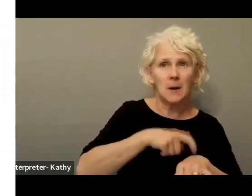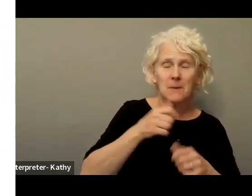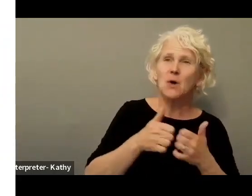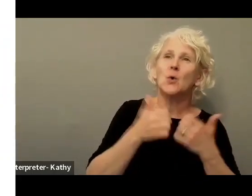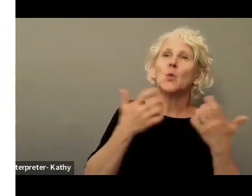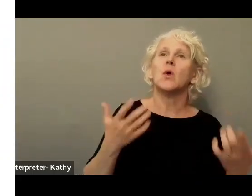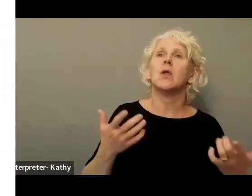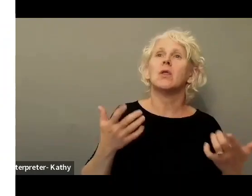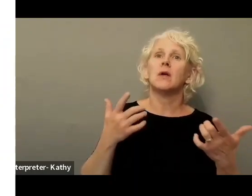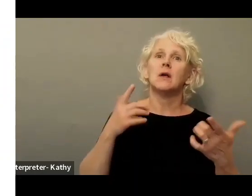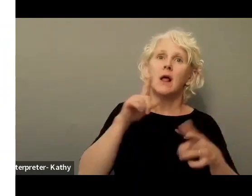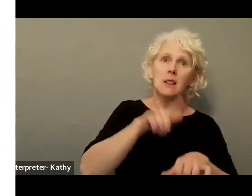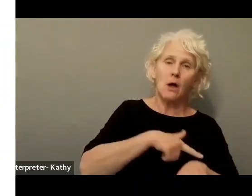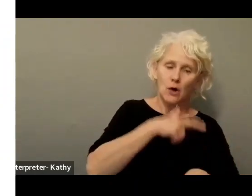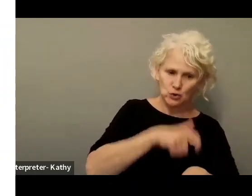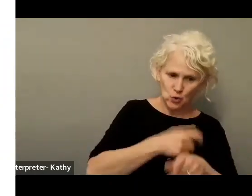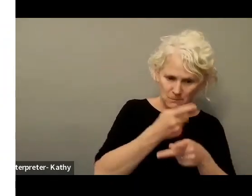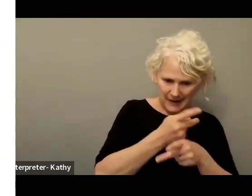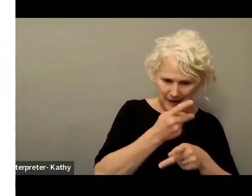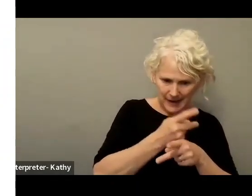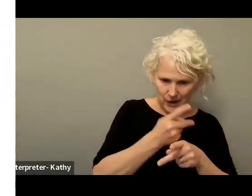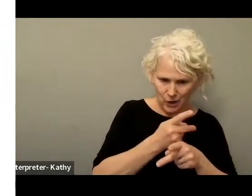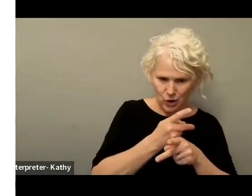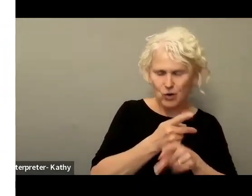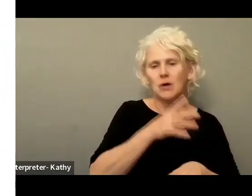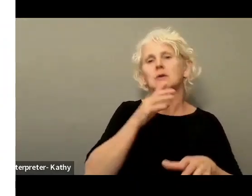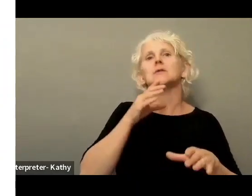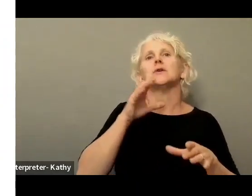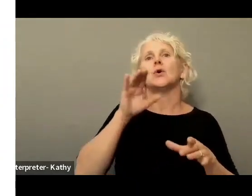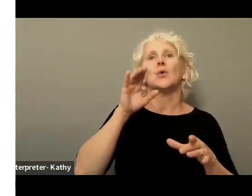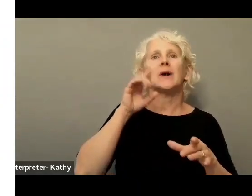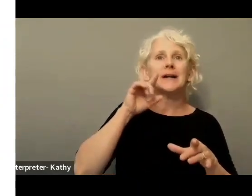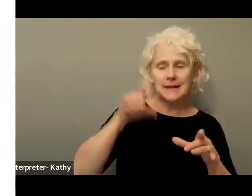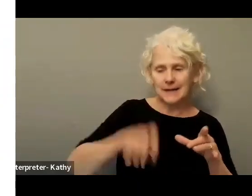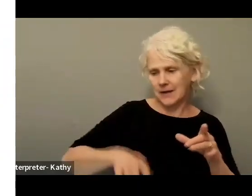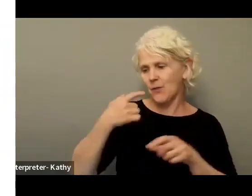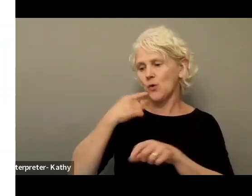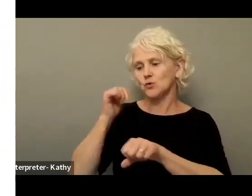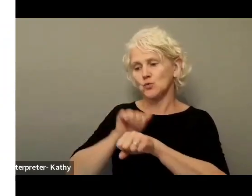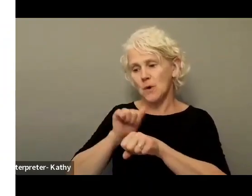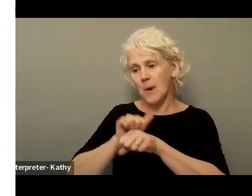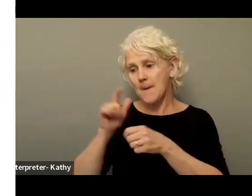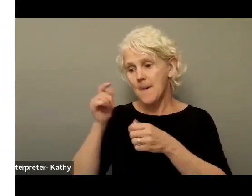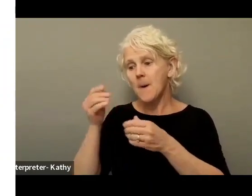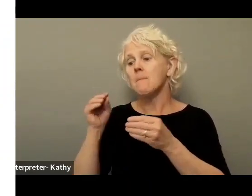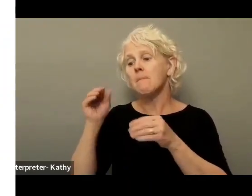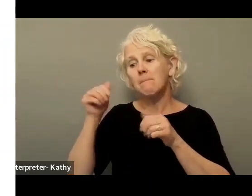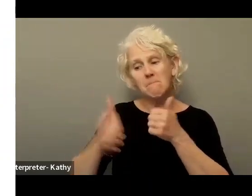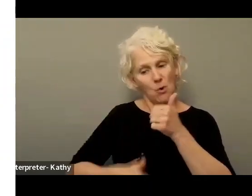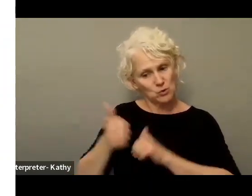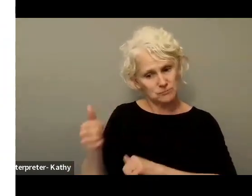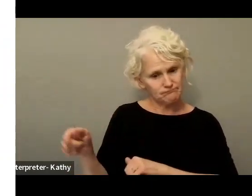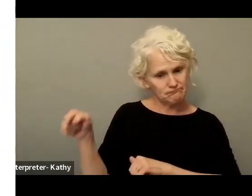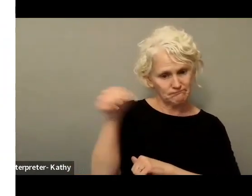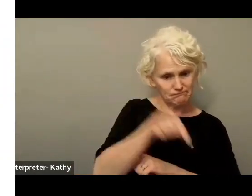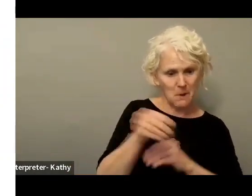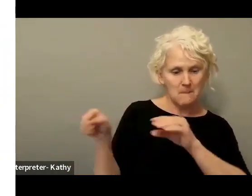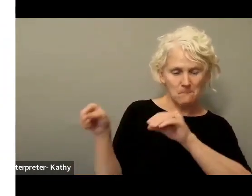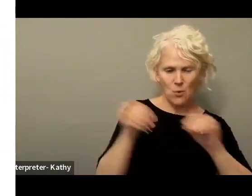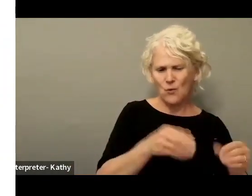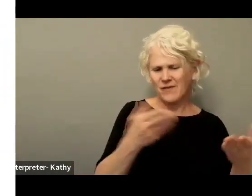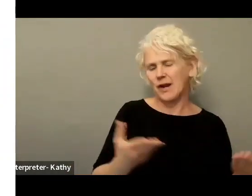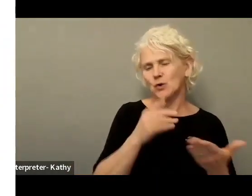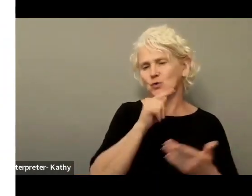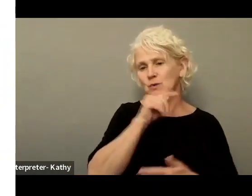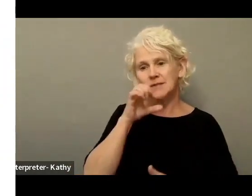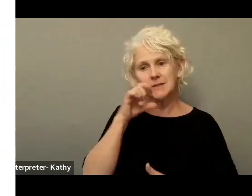Especially the long-term care industry is very reliant on immigrant workers, and most of those are in the Twin Cities. So Greater Minnesota didn't get as big a boost